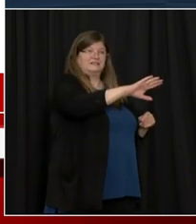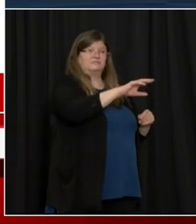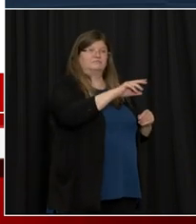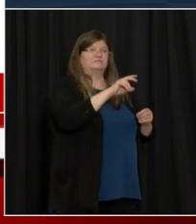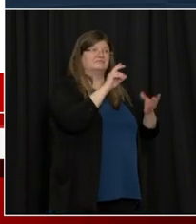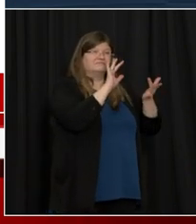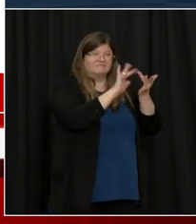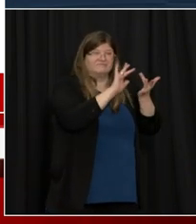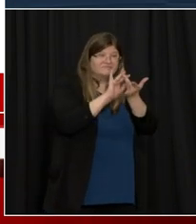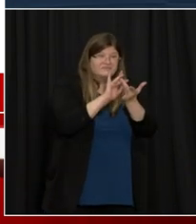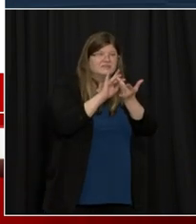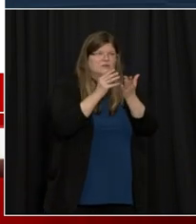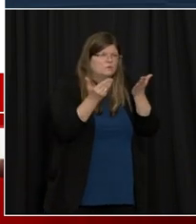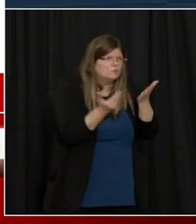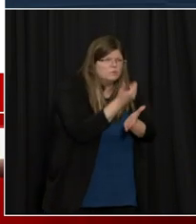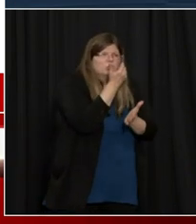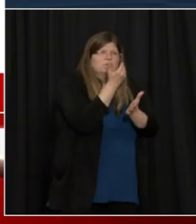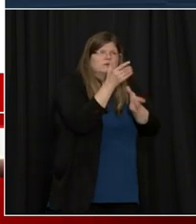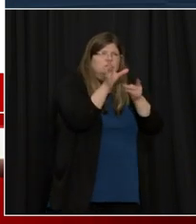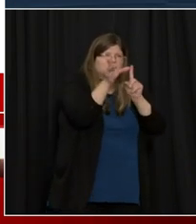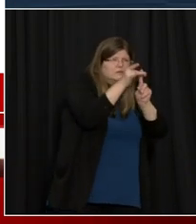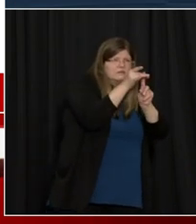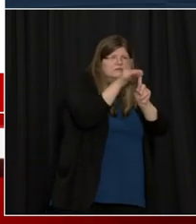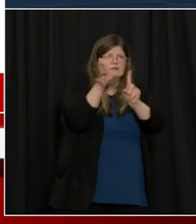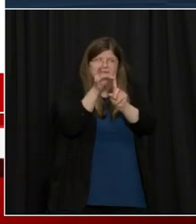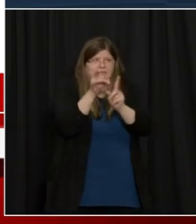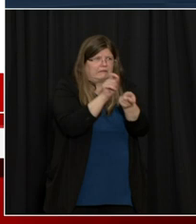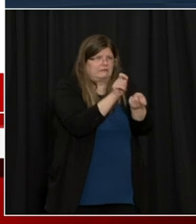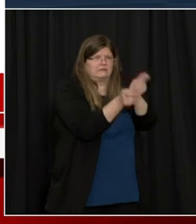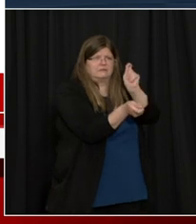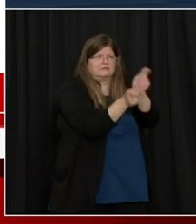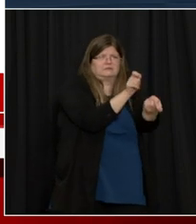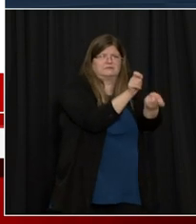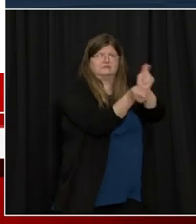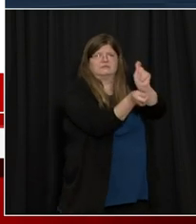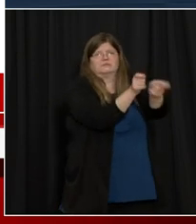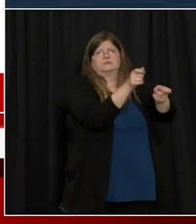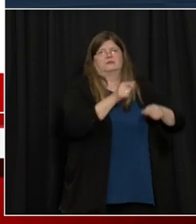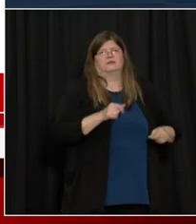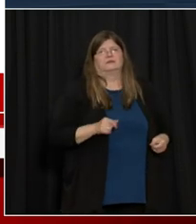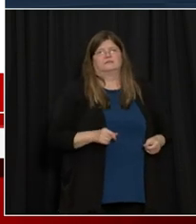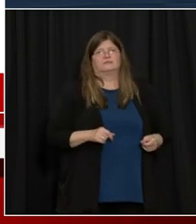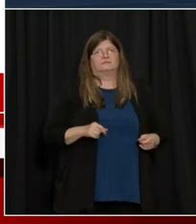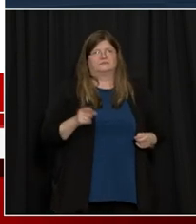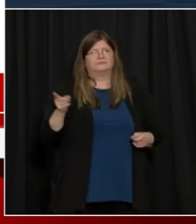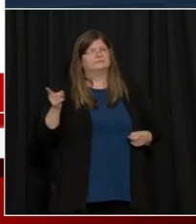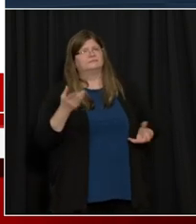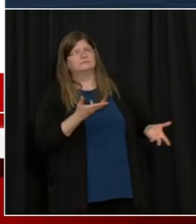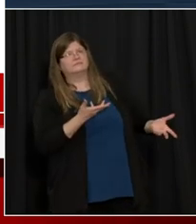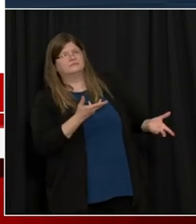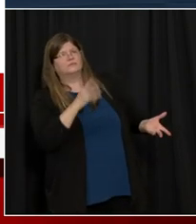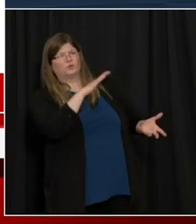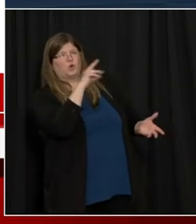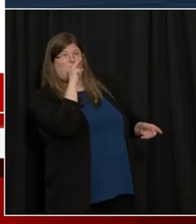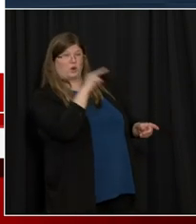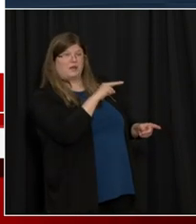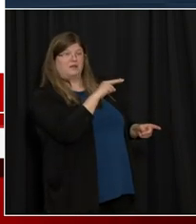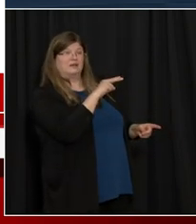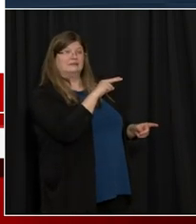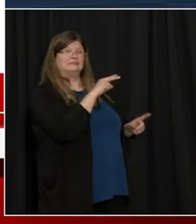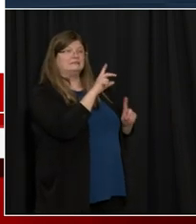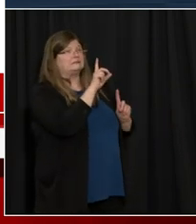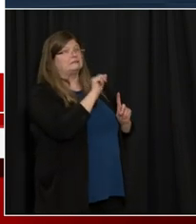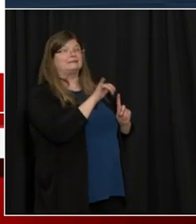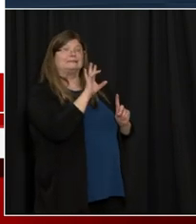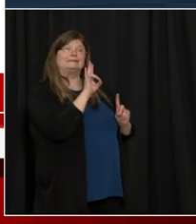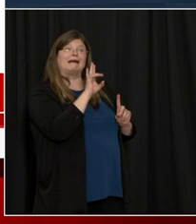new infections. So is that lag ever long enough that suddenly you'd look back at day 7 and be like, oh my God, there's actually 50 additional cases based